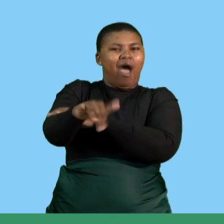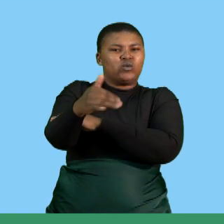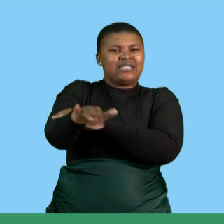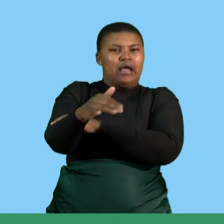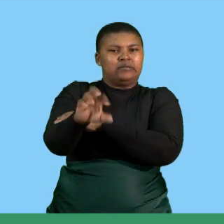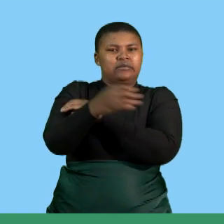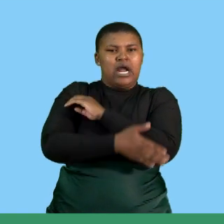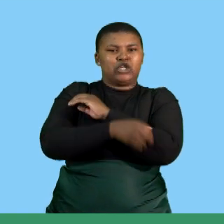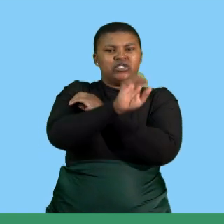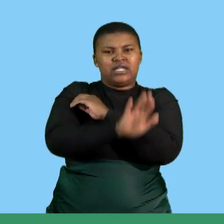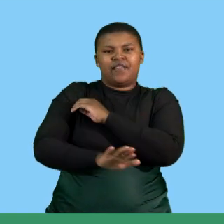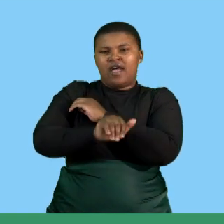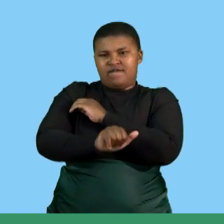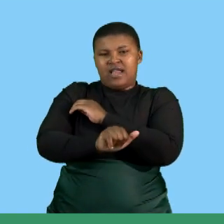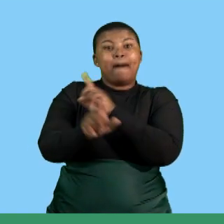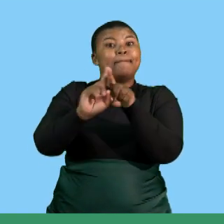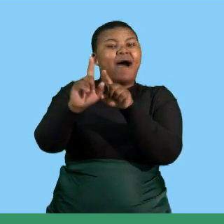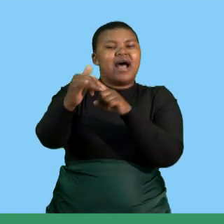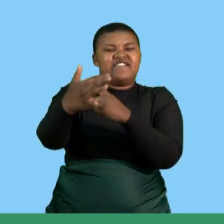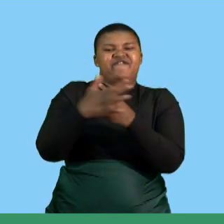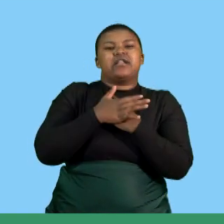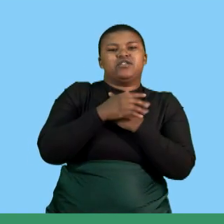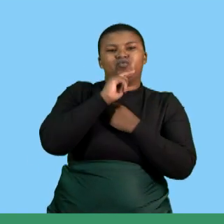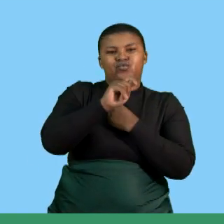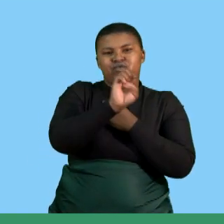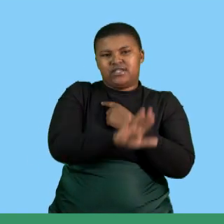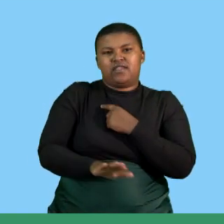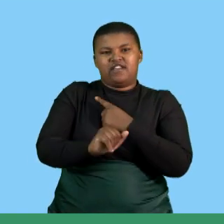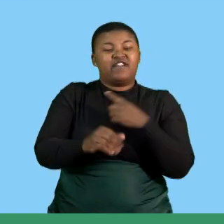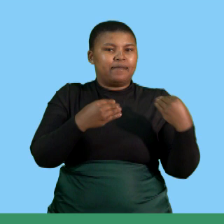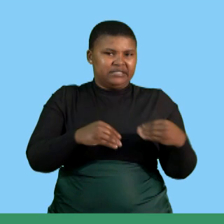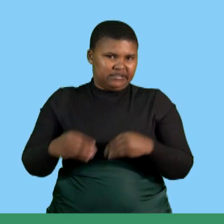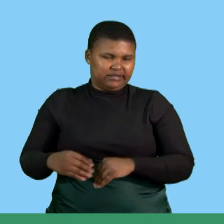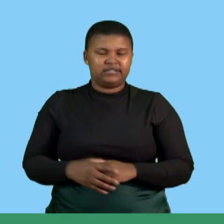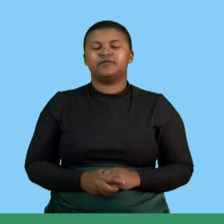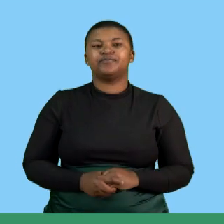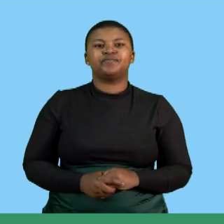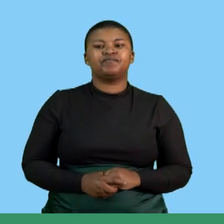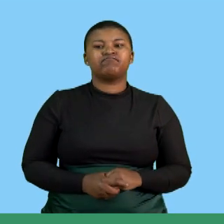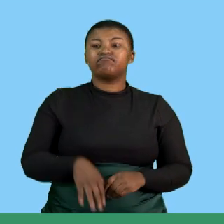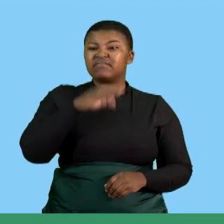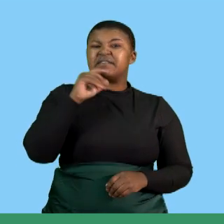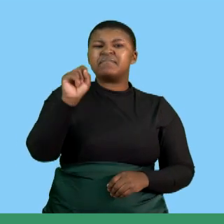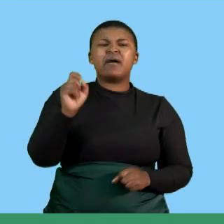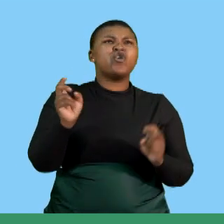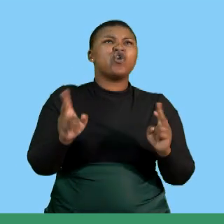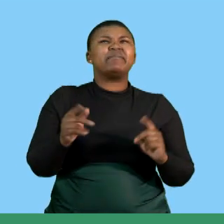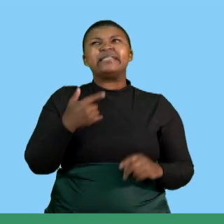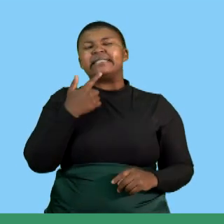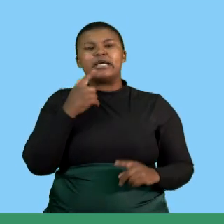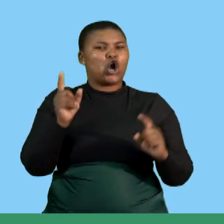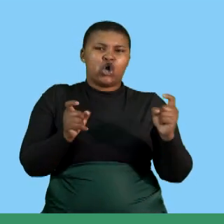have an impact on South Africa or on our business. So this is usually